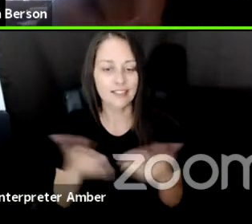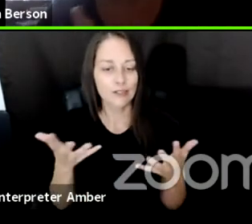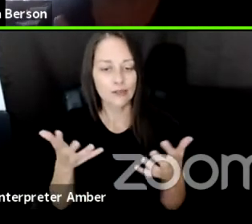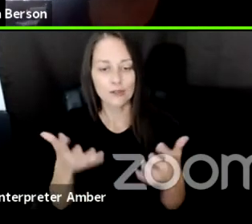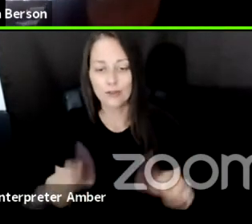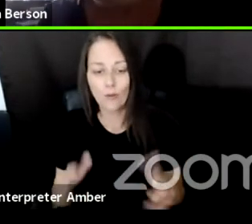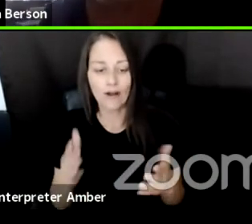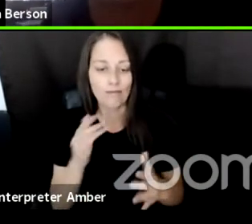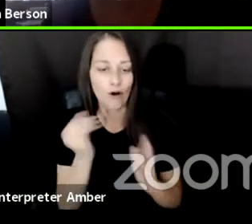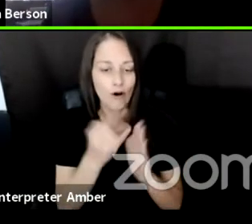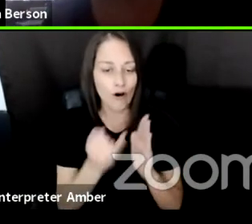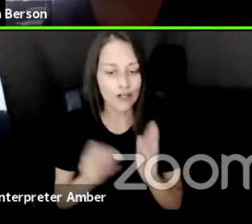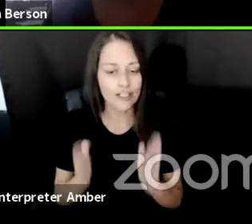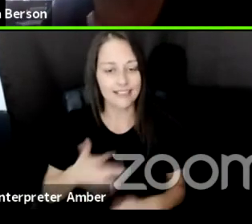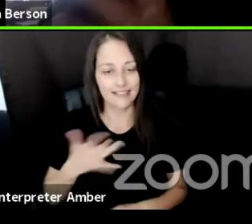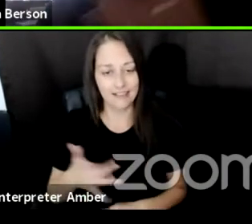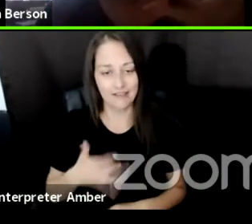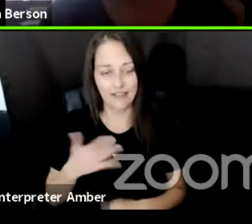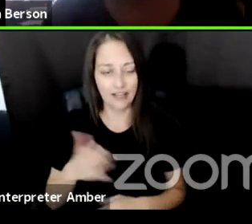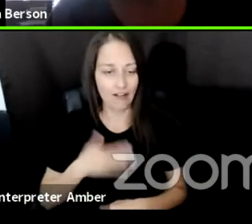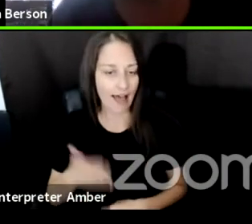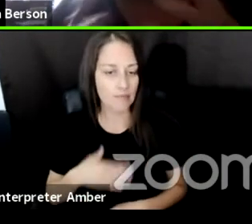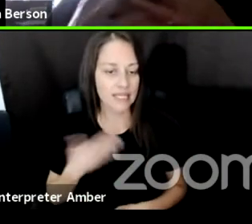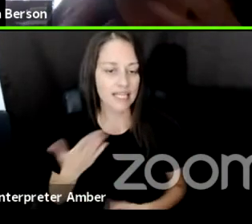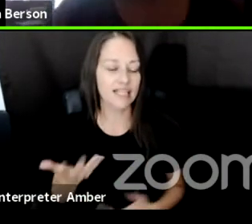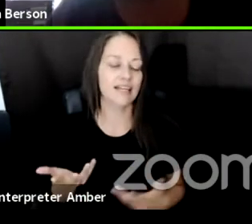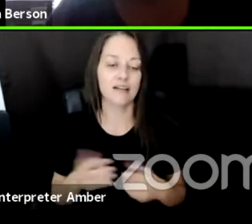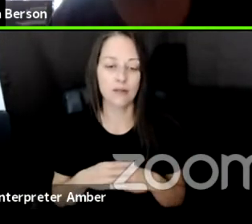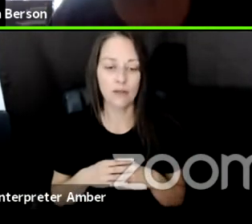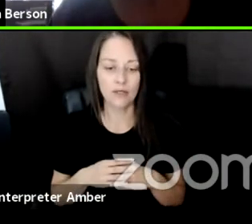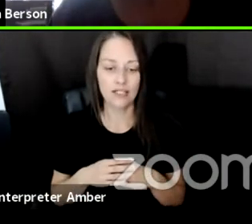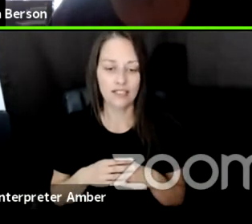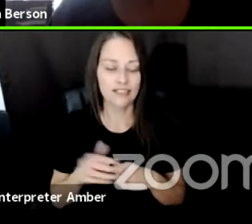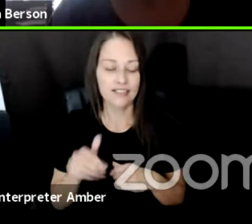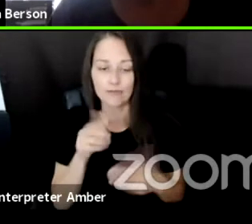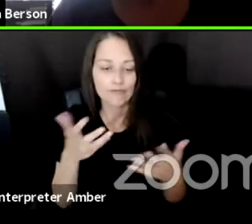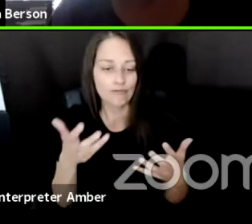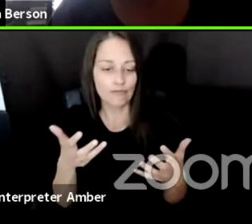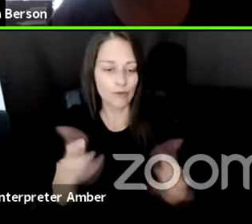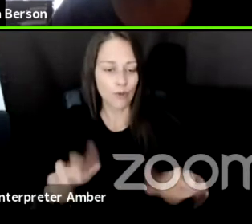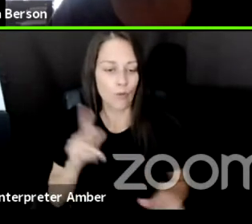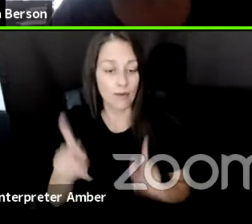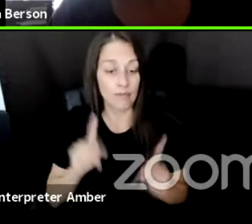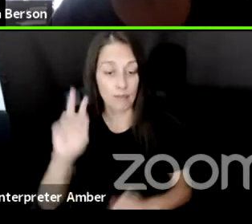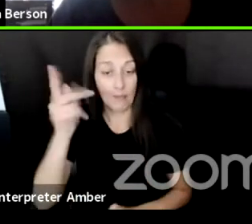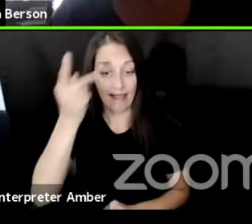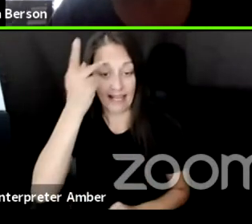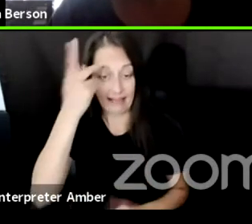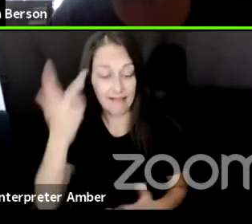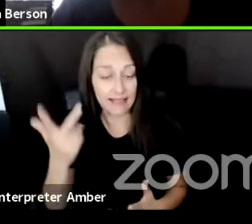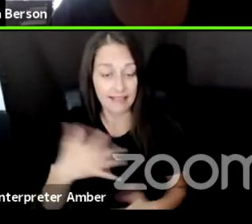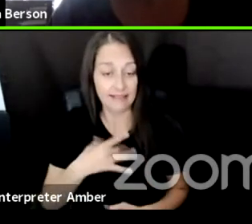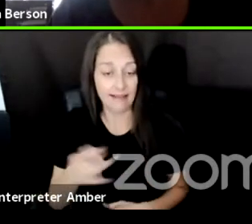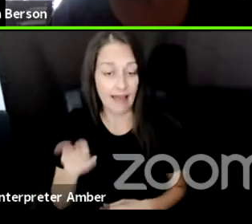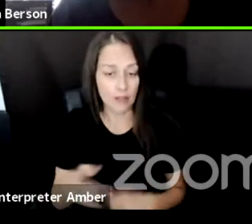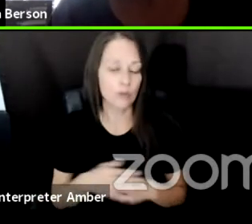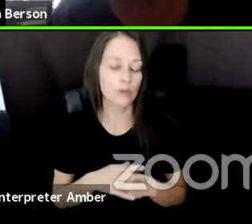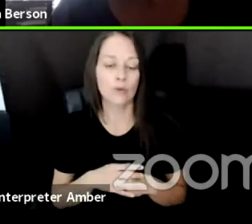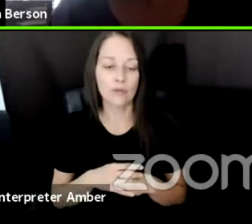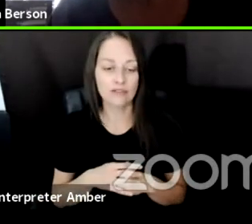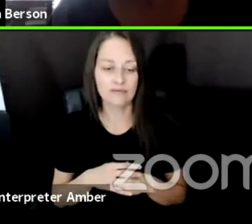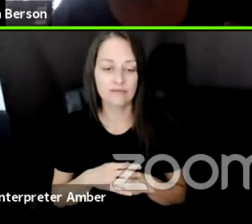people who agree with you politically happy. You're really trying to capture and